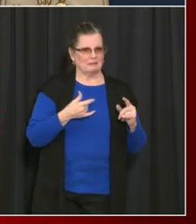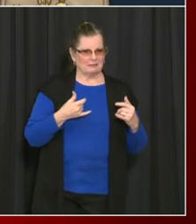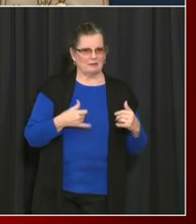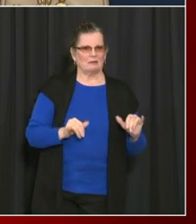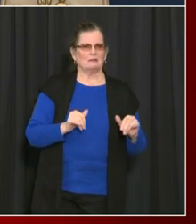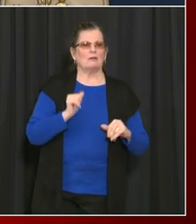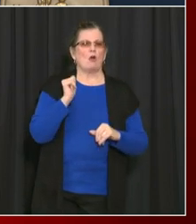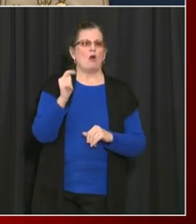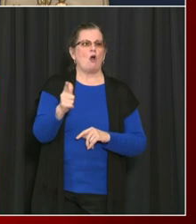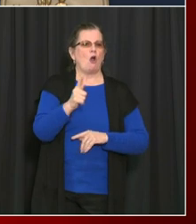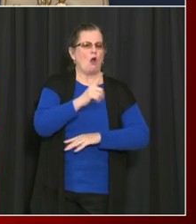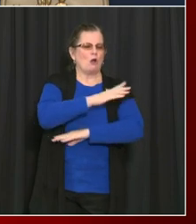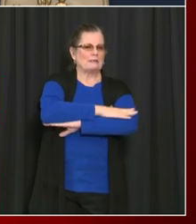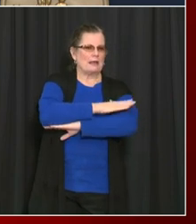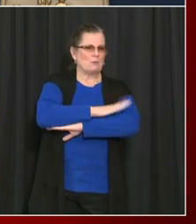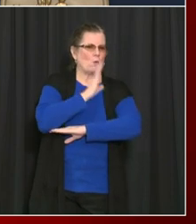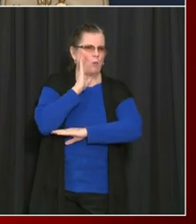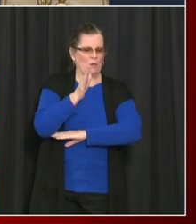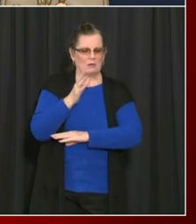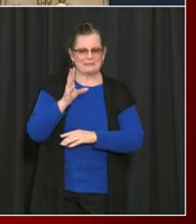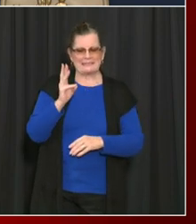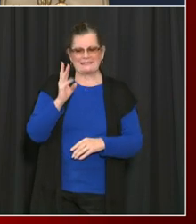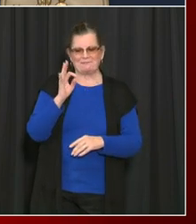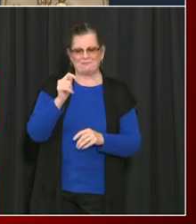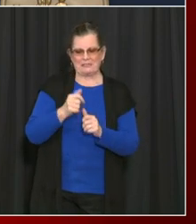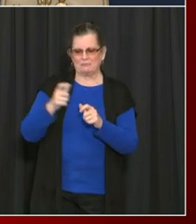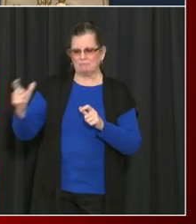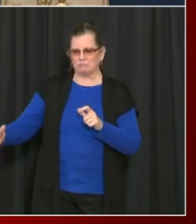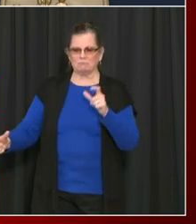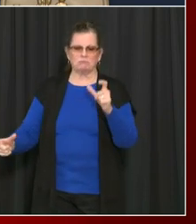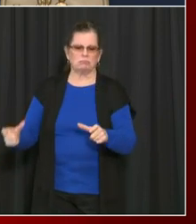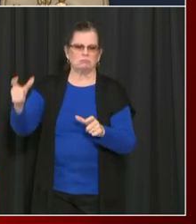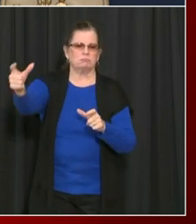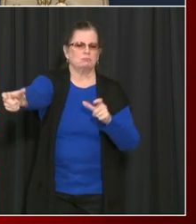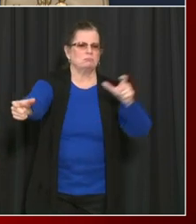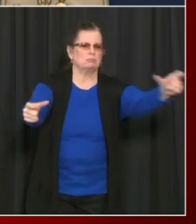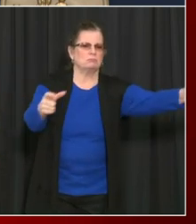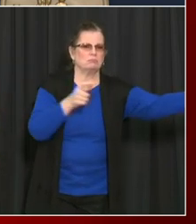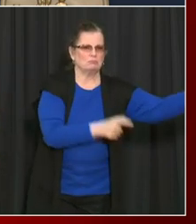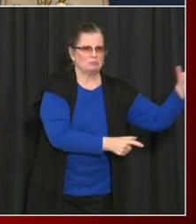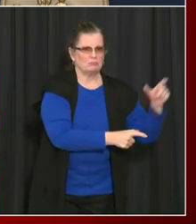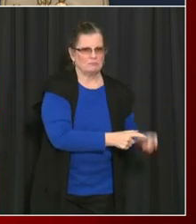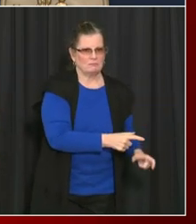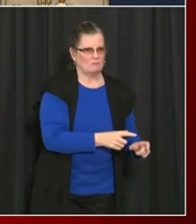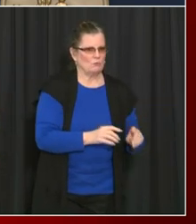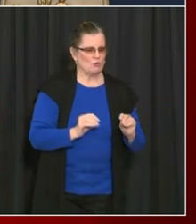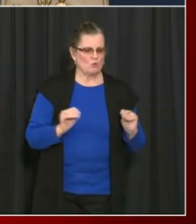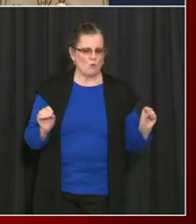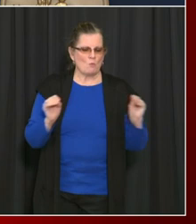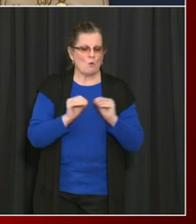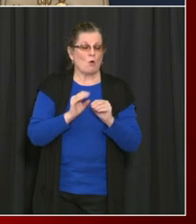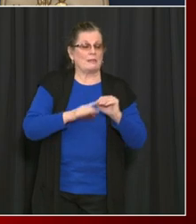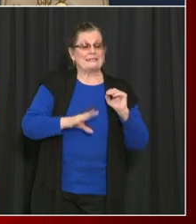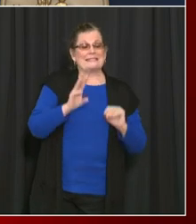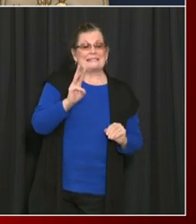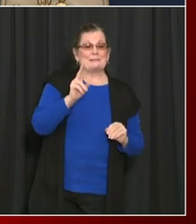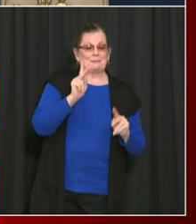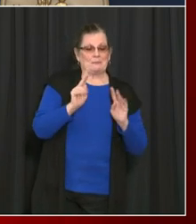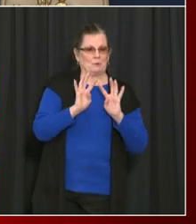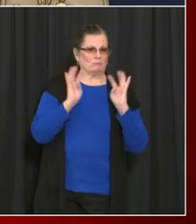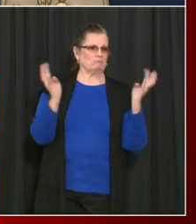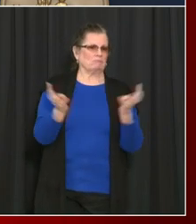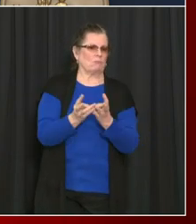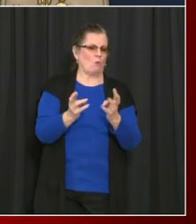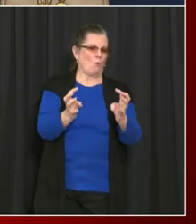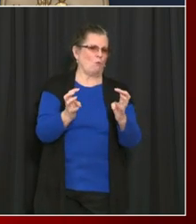tables must be at least 6 feet apart, and no more than 6 people can sit at a table. For